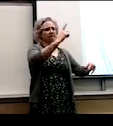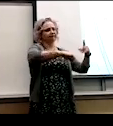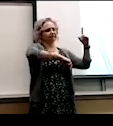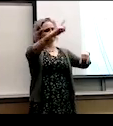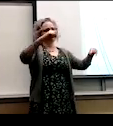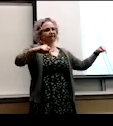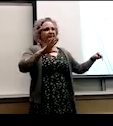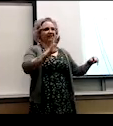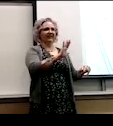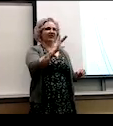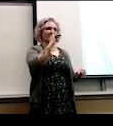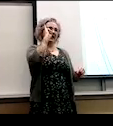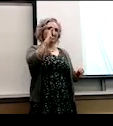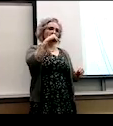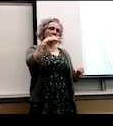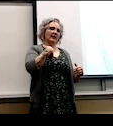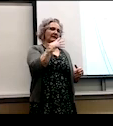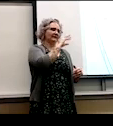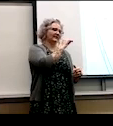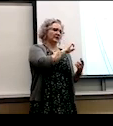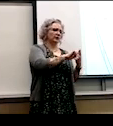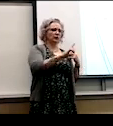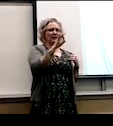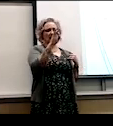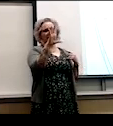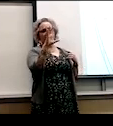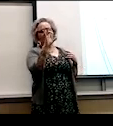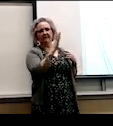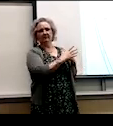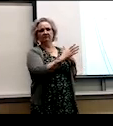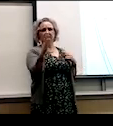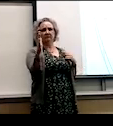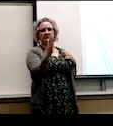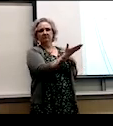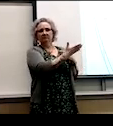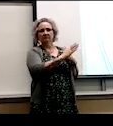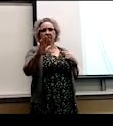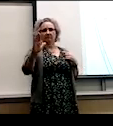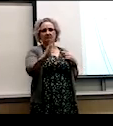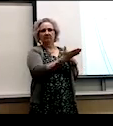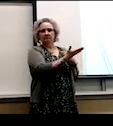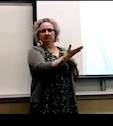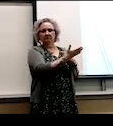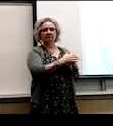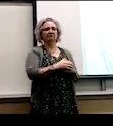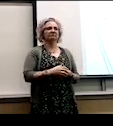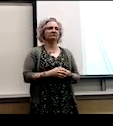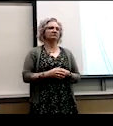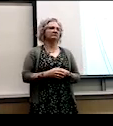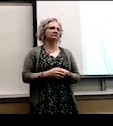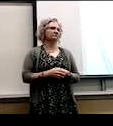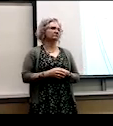to 75 or 80-ish. So there's a great spectrum. And